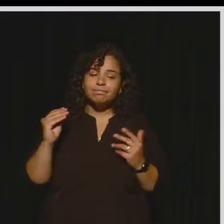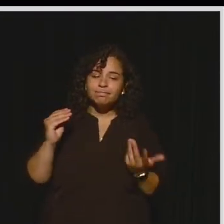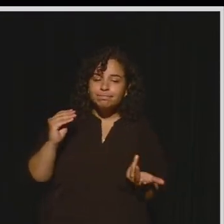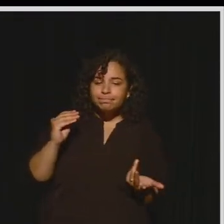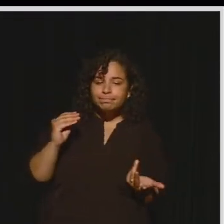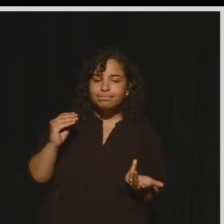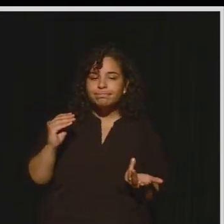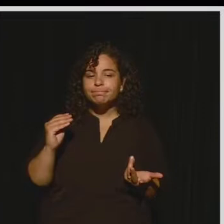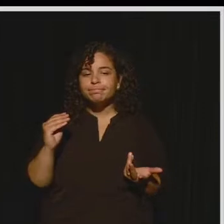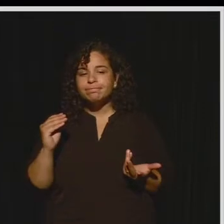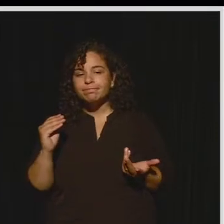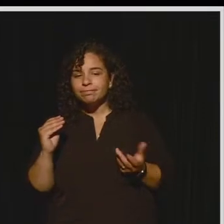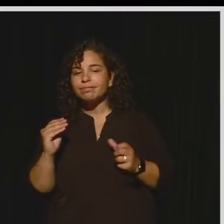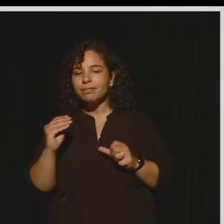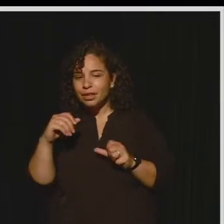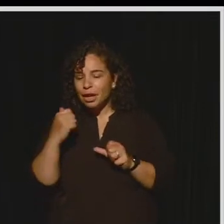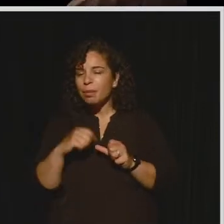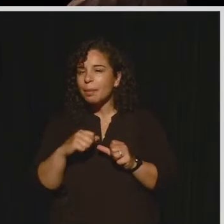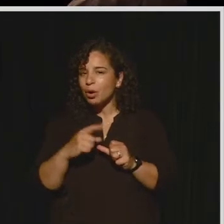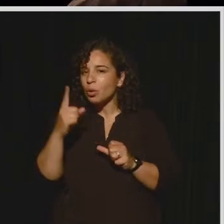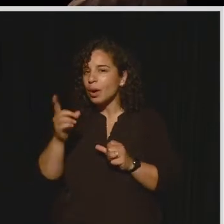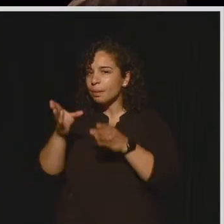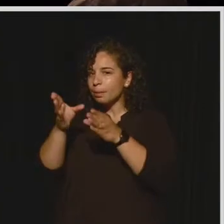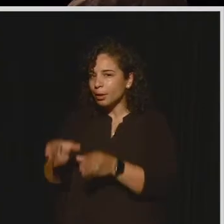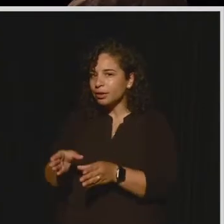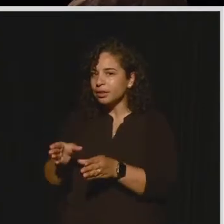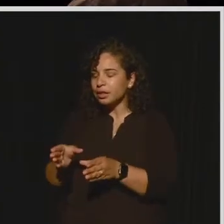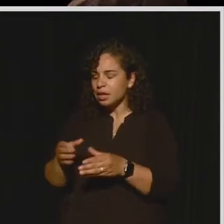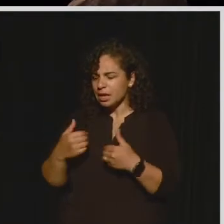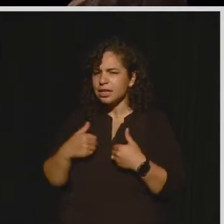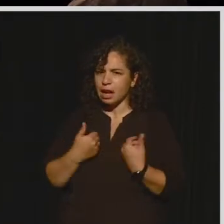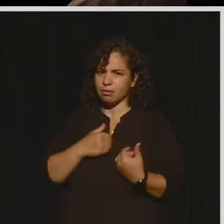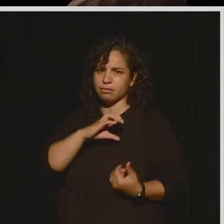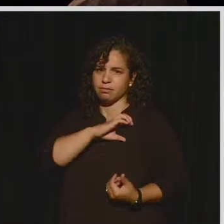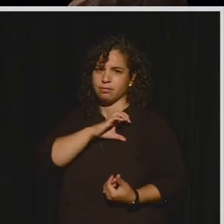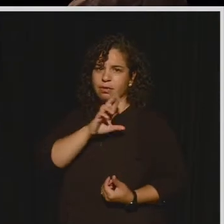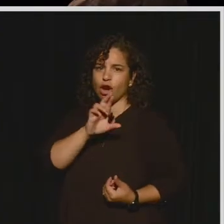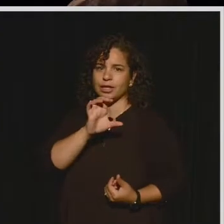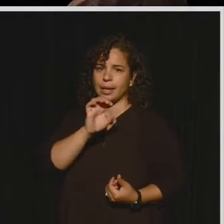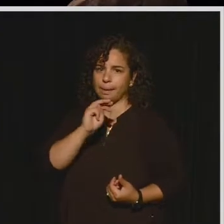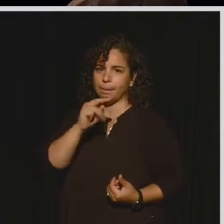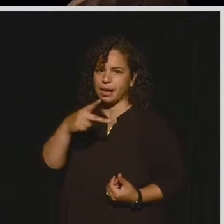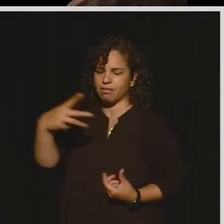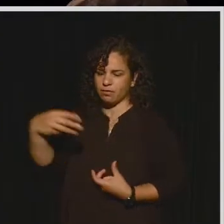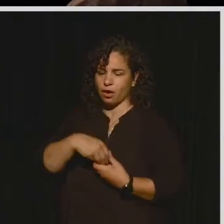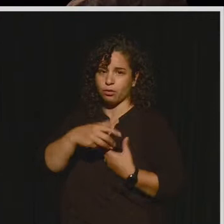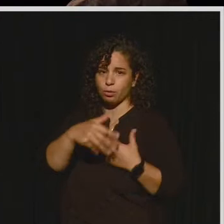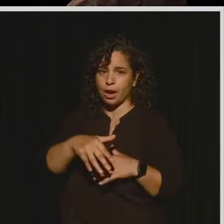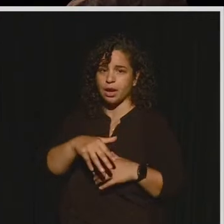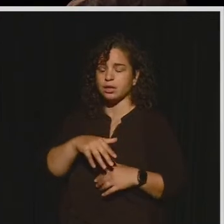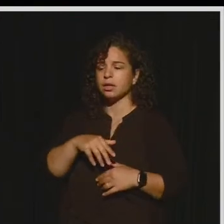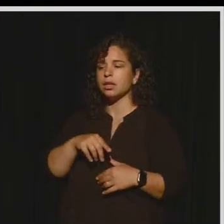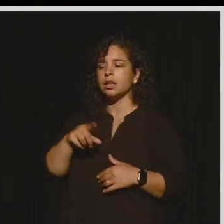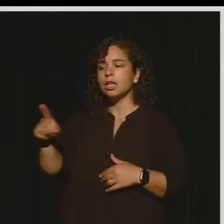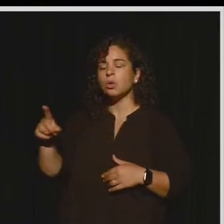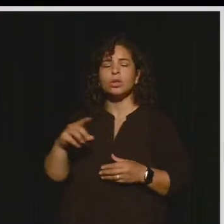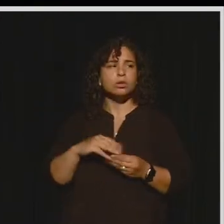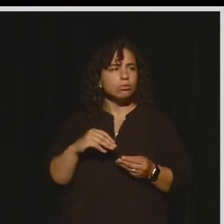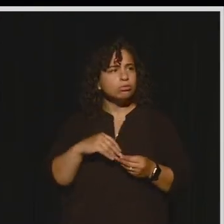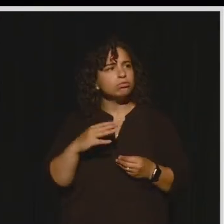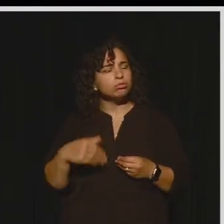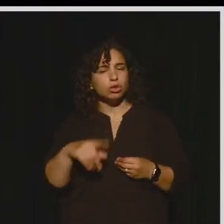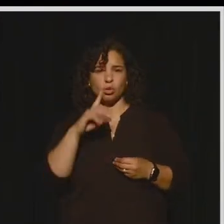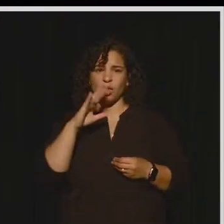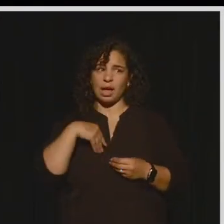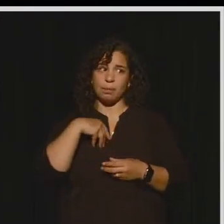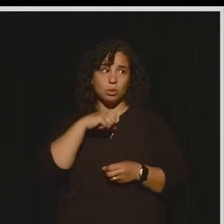I can remember a young RCMP officer standing in the Pride office, and he talked about how he has worked internally